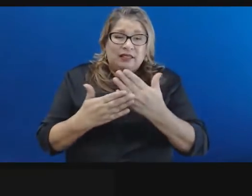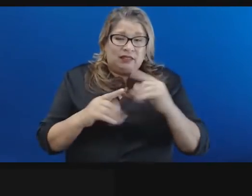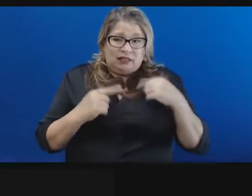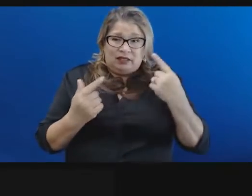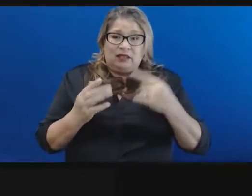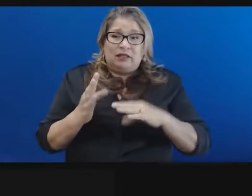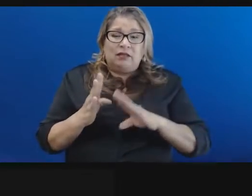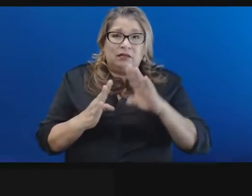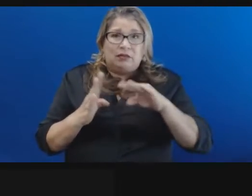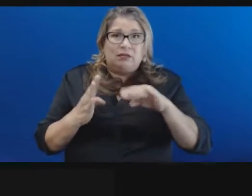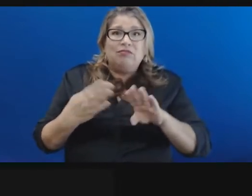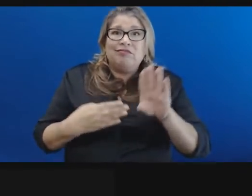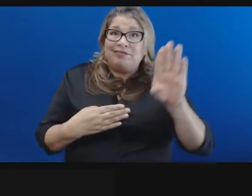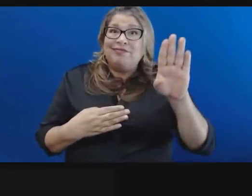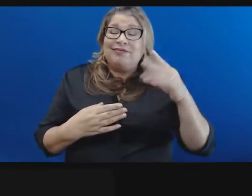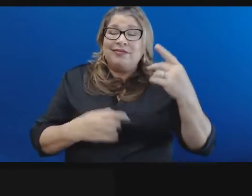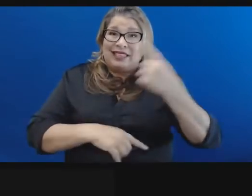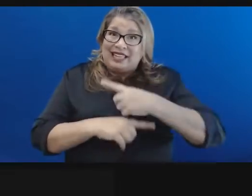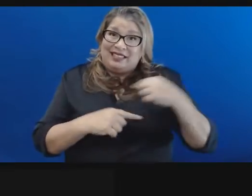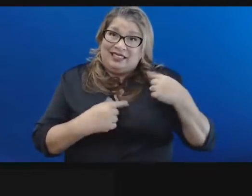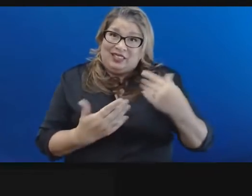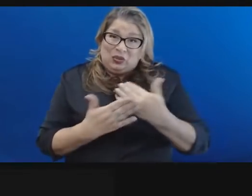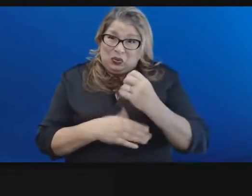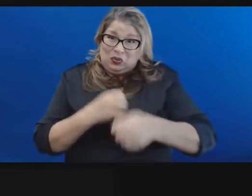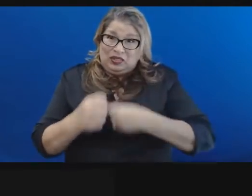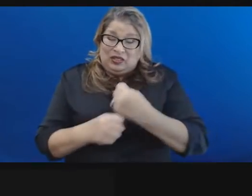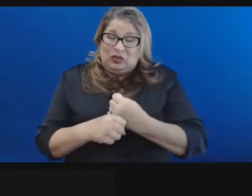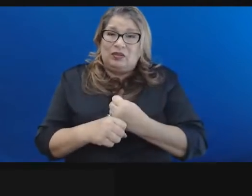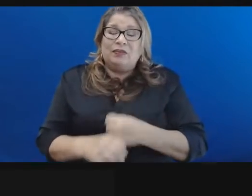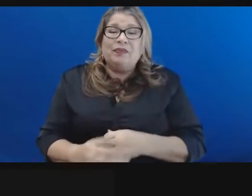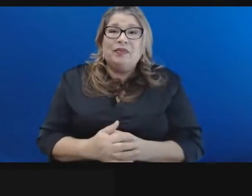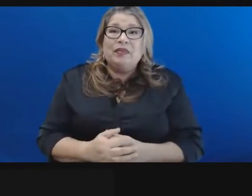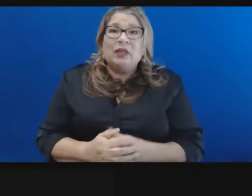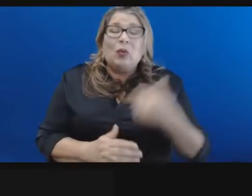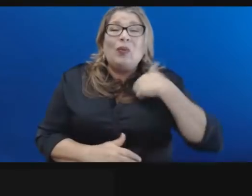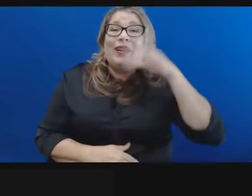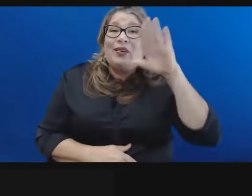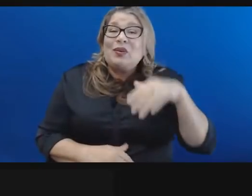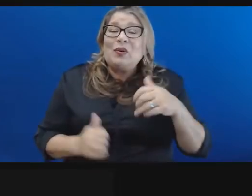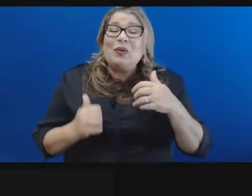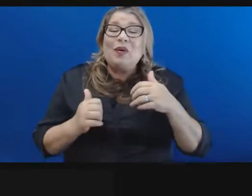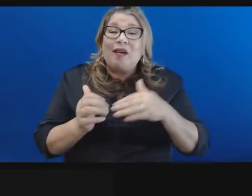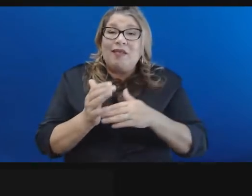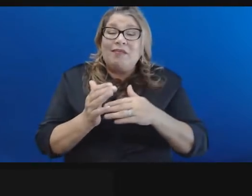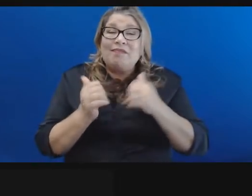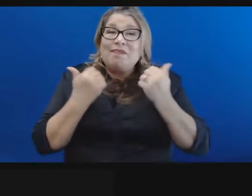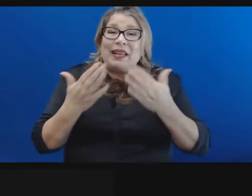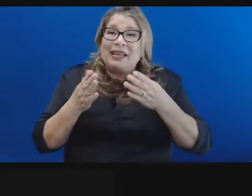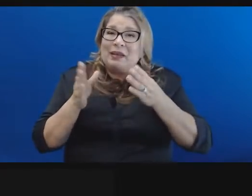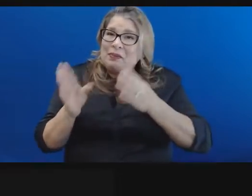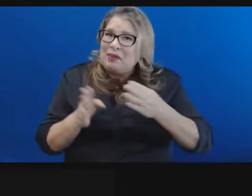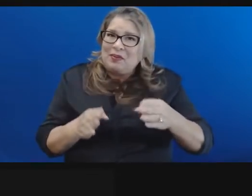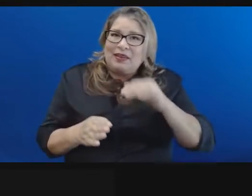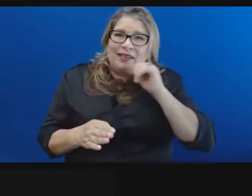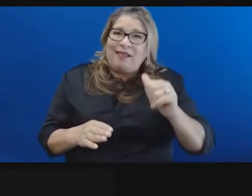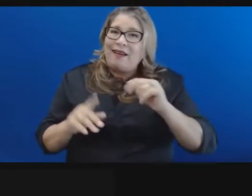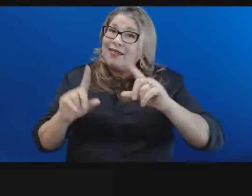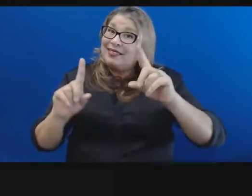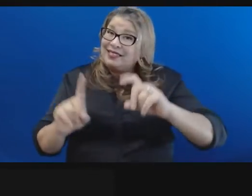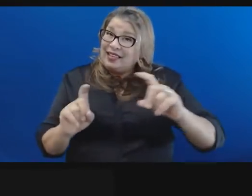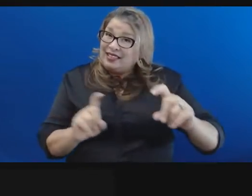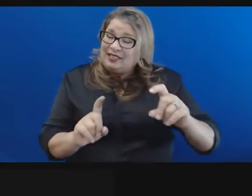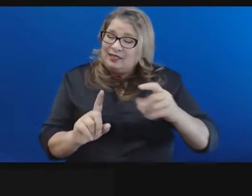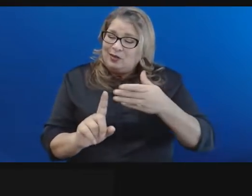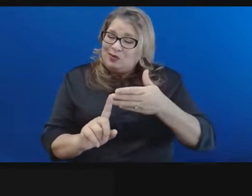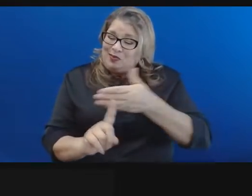beginning of the year. We knew that people didn't come in to get tested as frequently as they would have